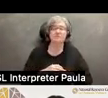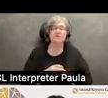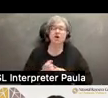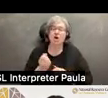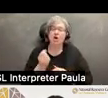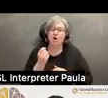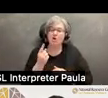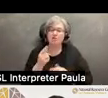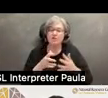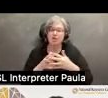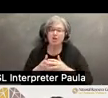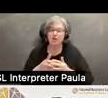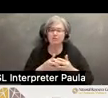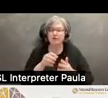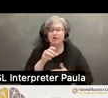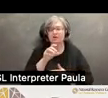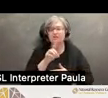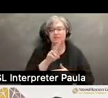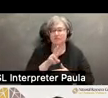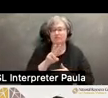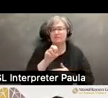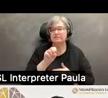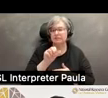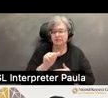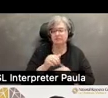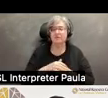Understanding the intersections between domestic and sexual violence,